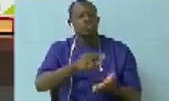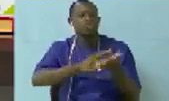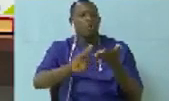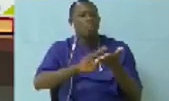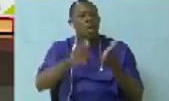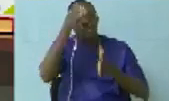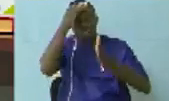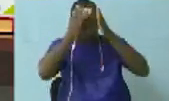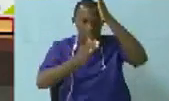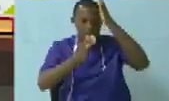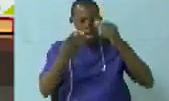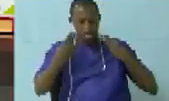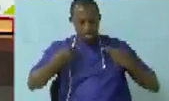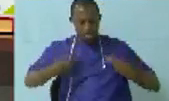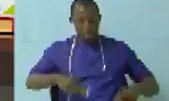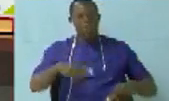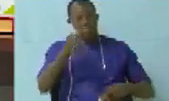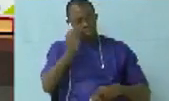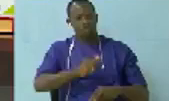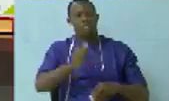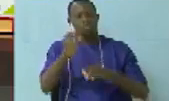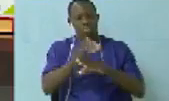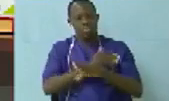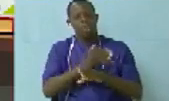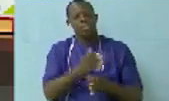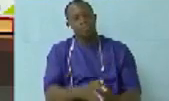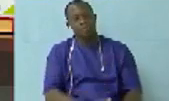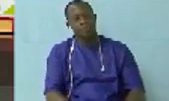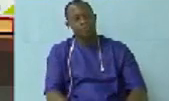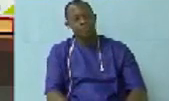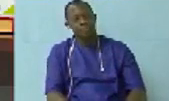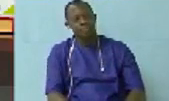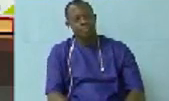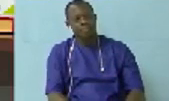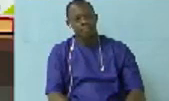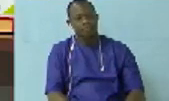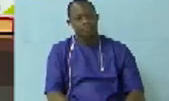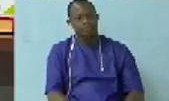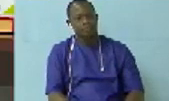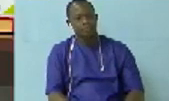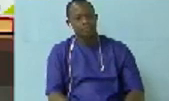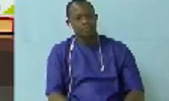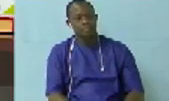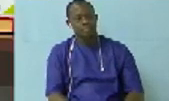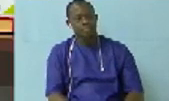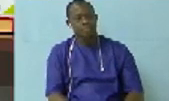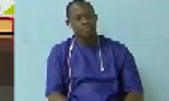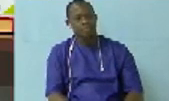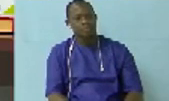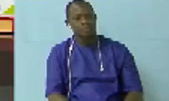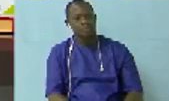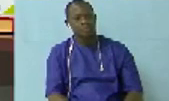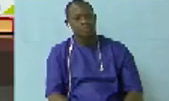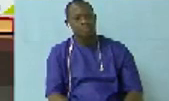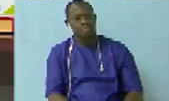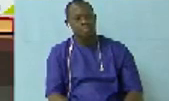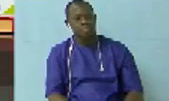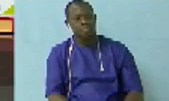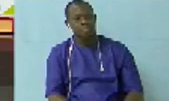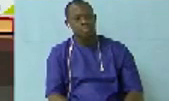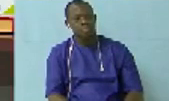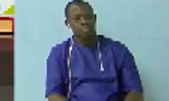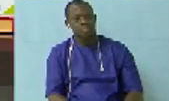uniforms. Camouflage uniform by kalan soldier